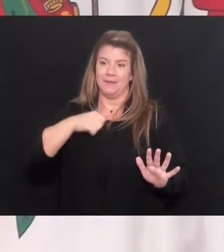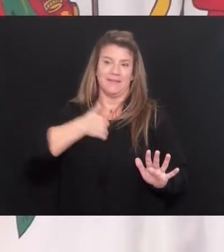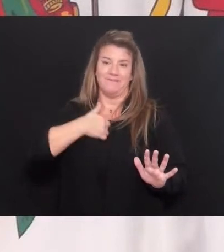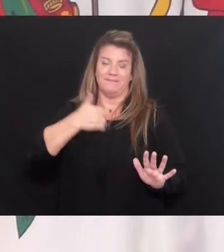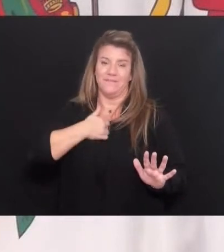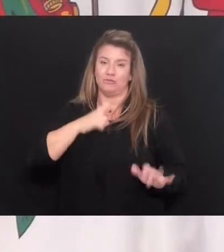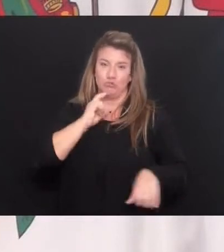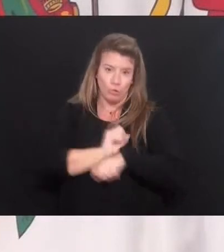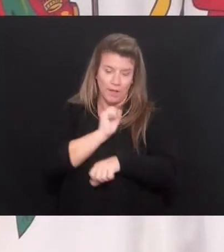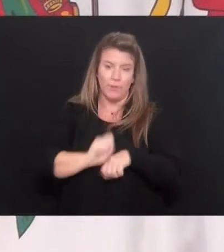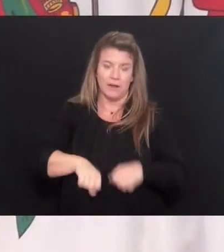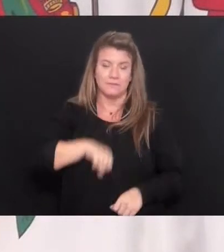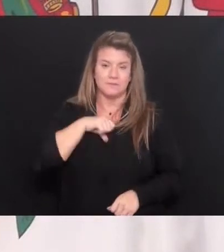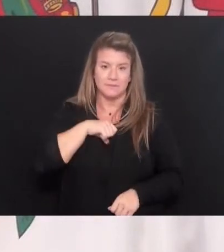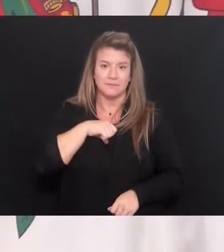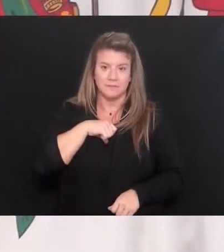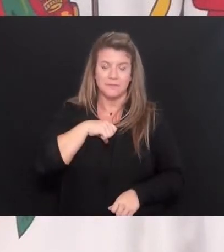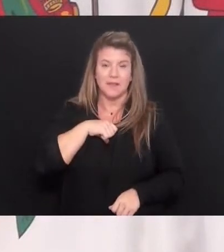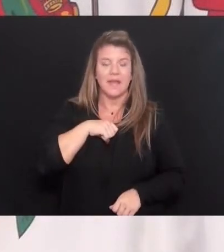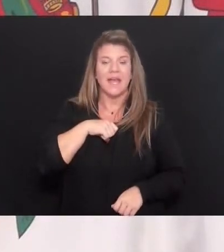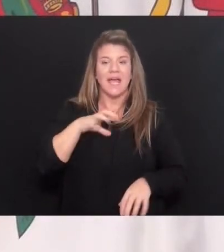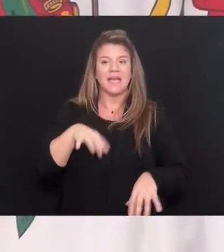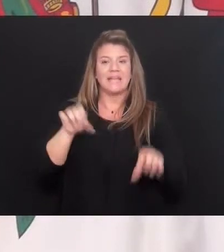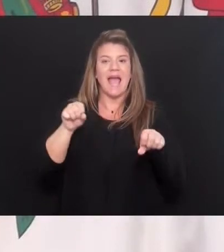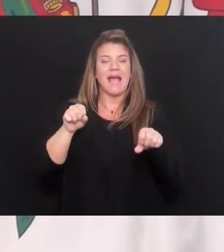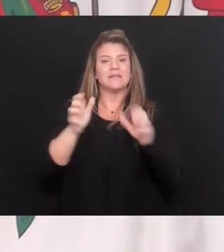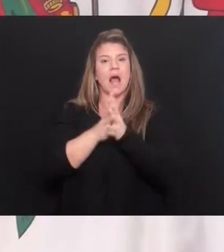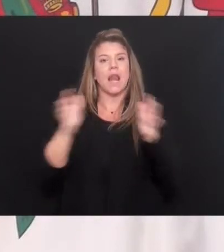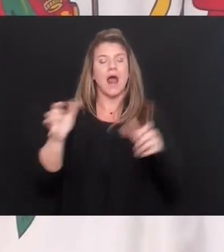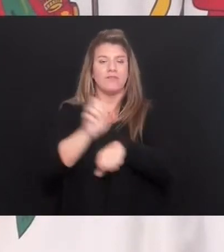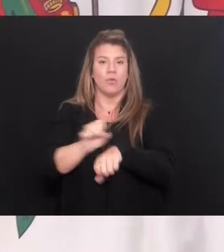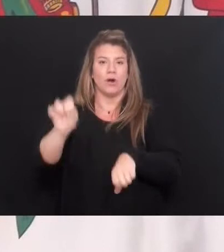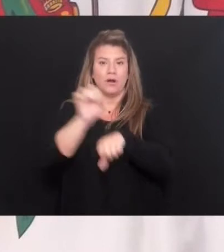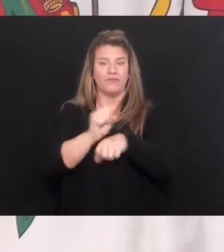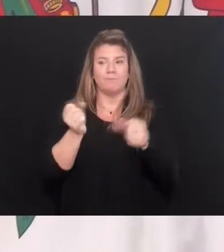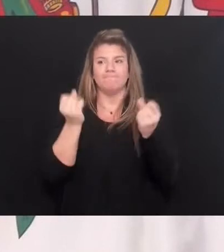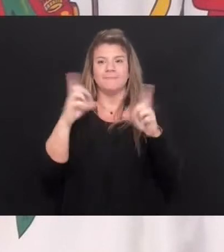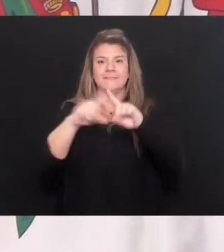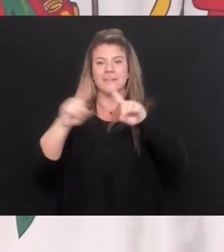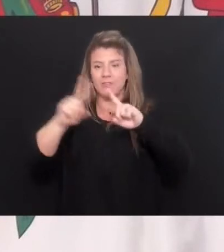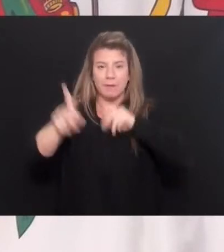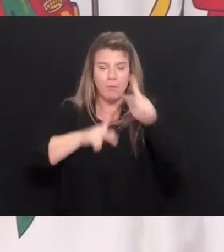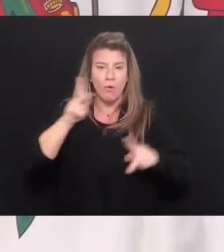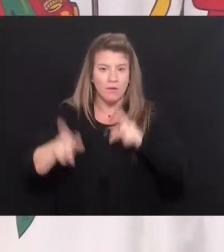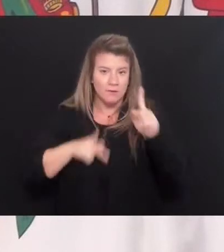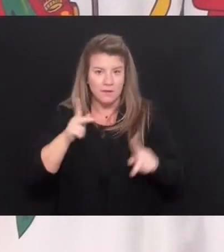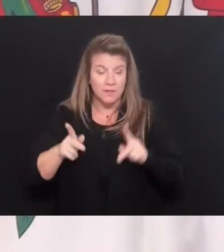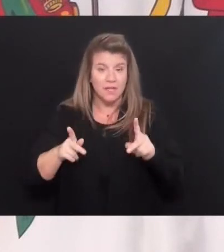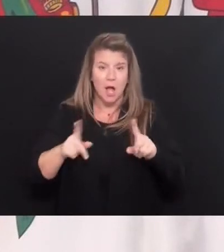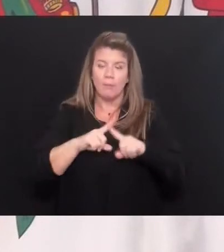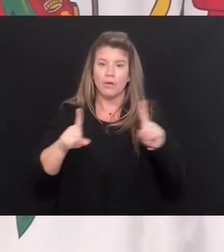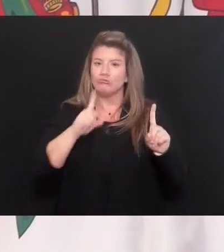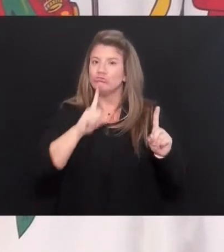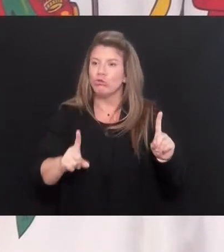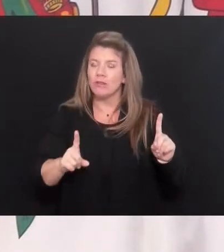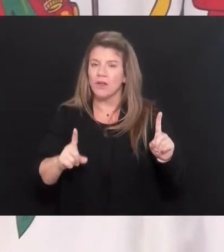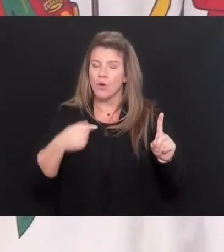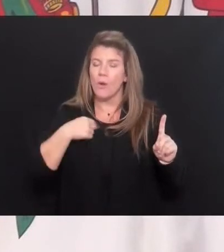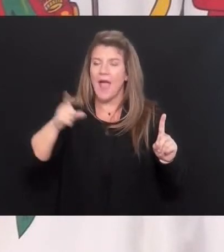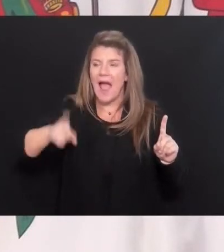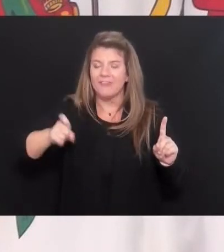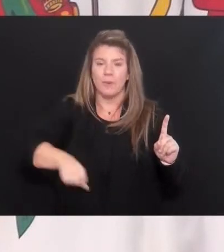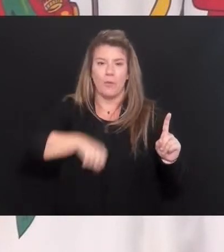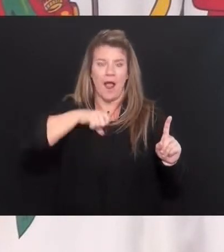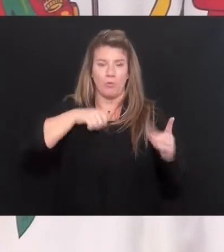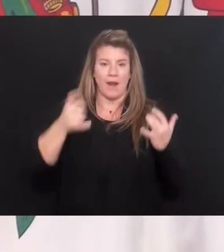know, it takes a lot of work from a lot of people, but really and truly, we've got to be really